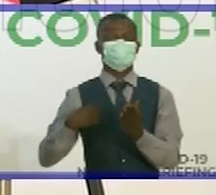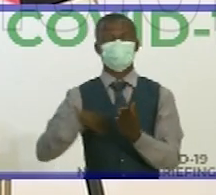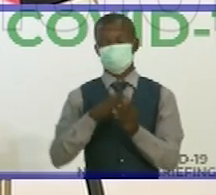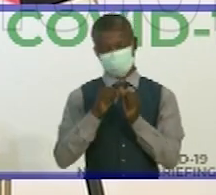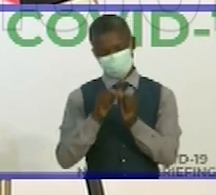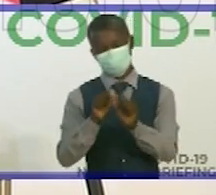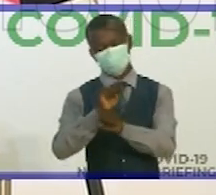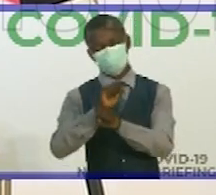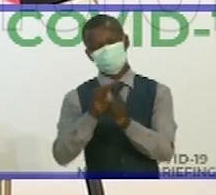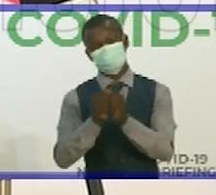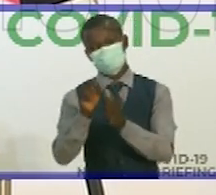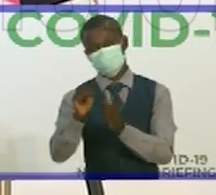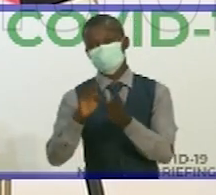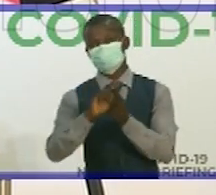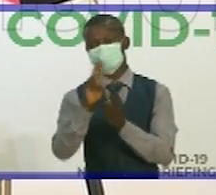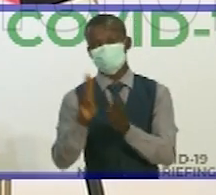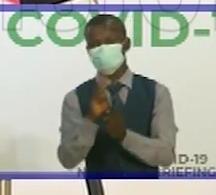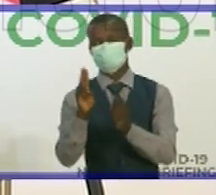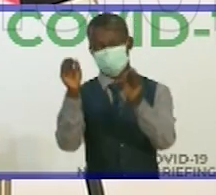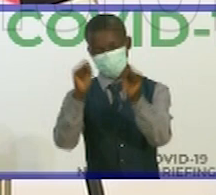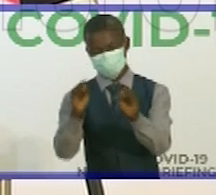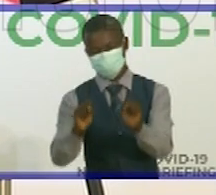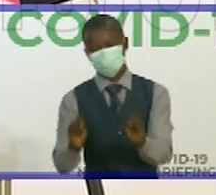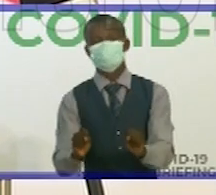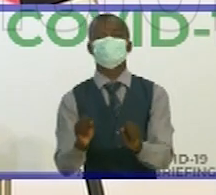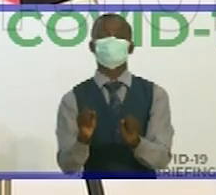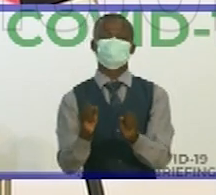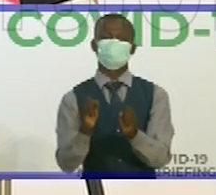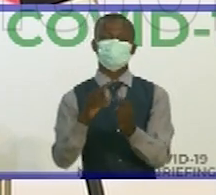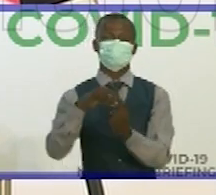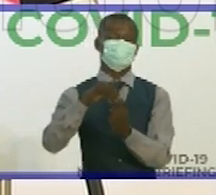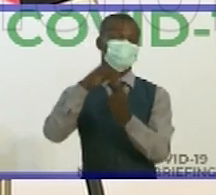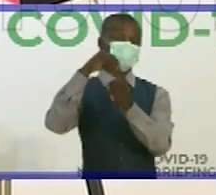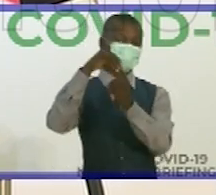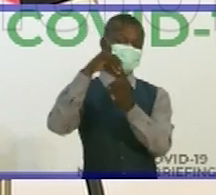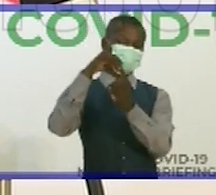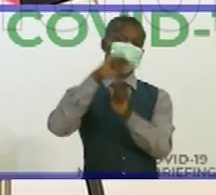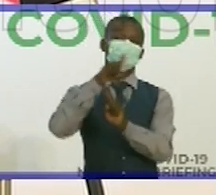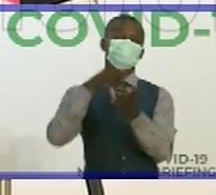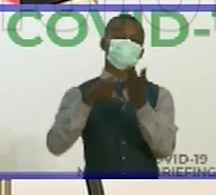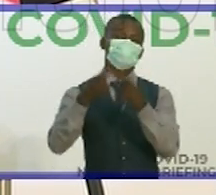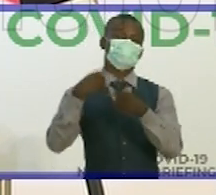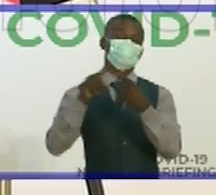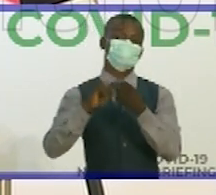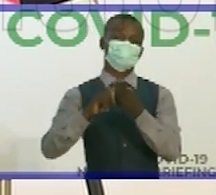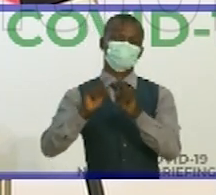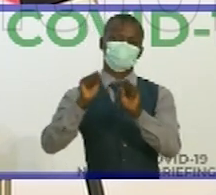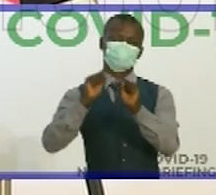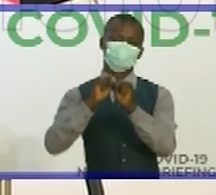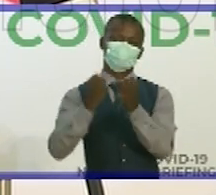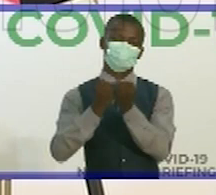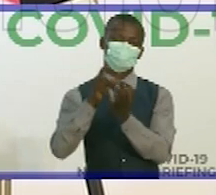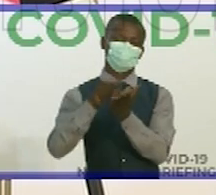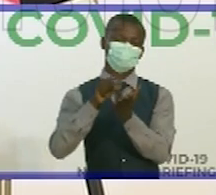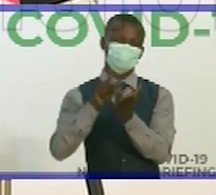with them to utilize their structures, especially when it comes to the social media, and